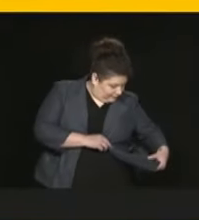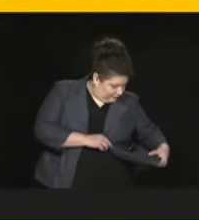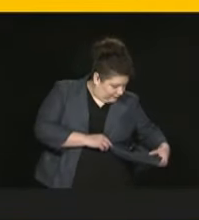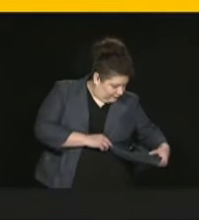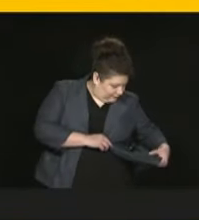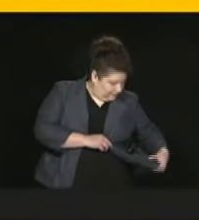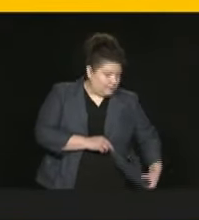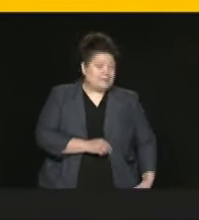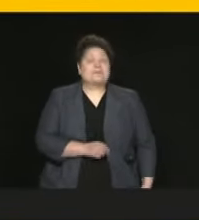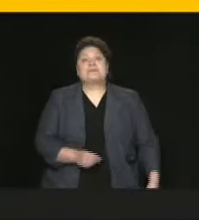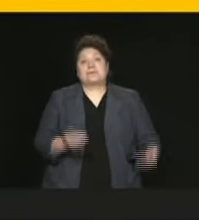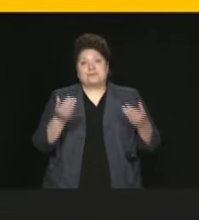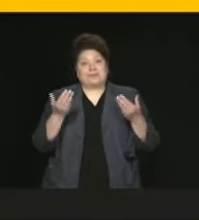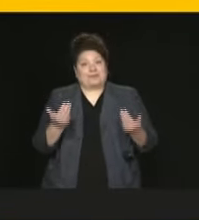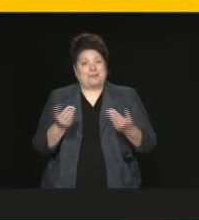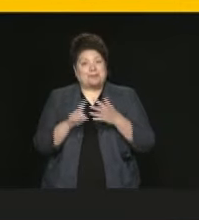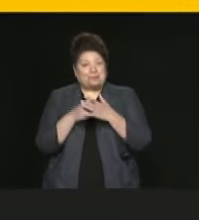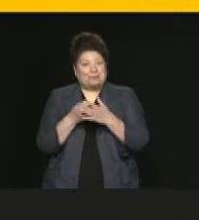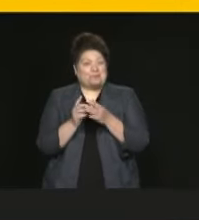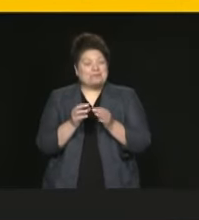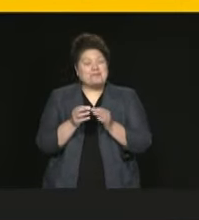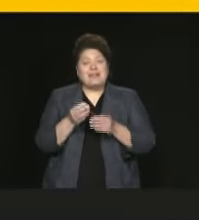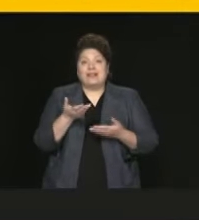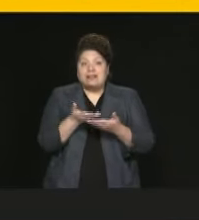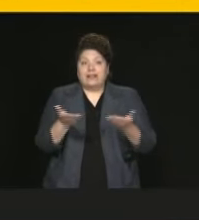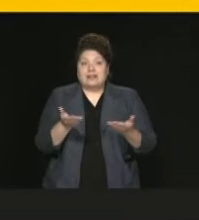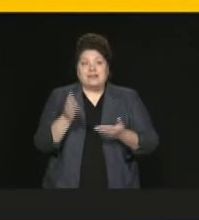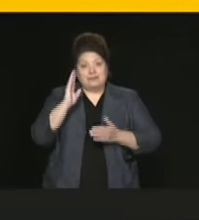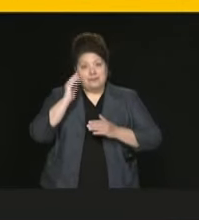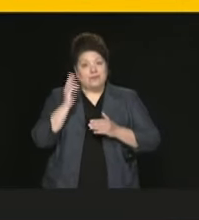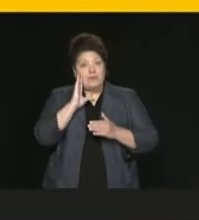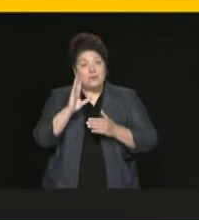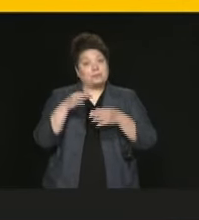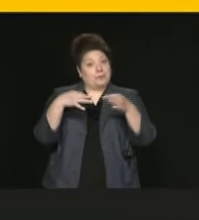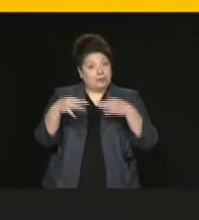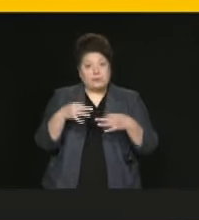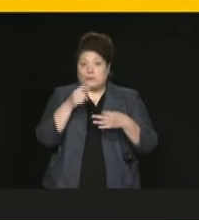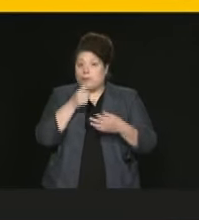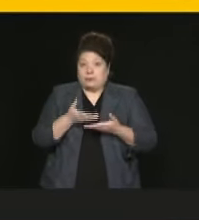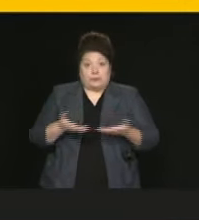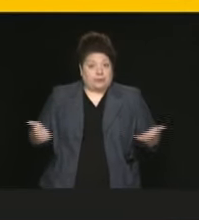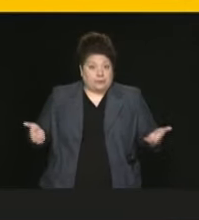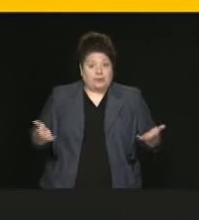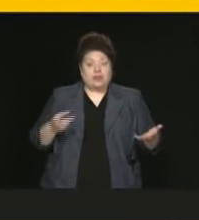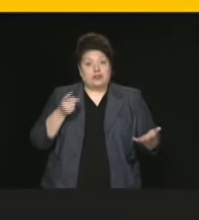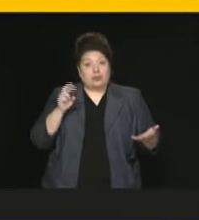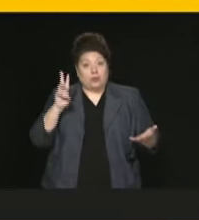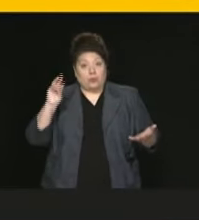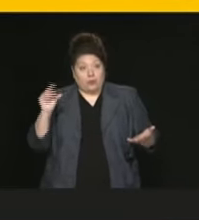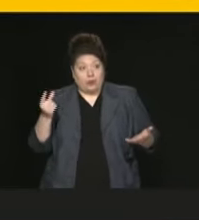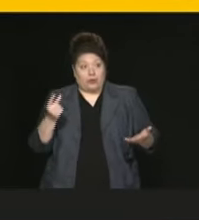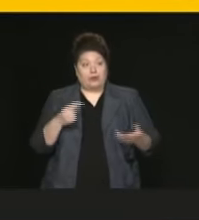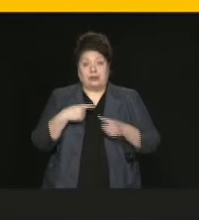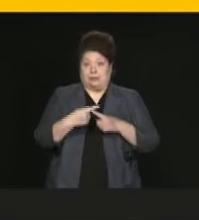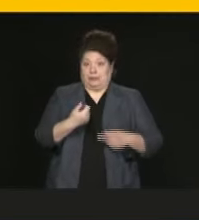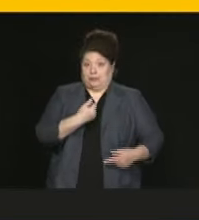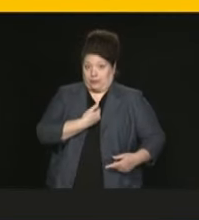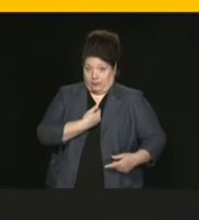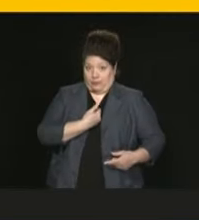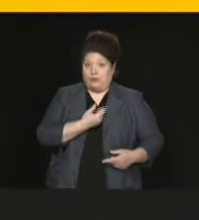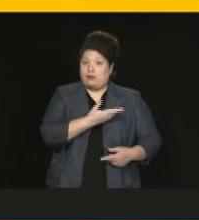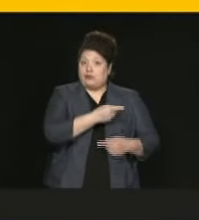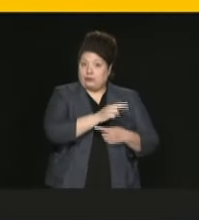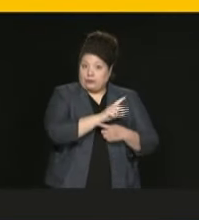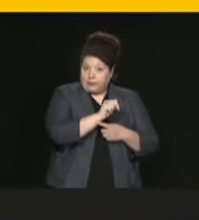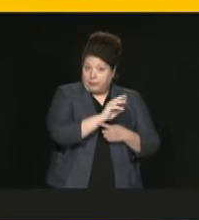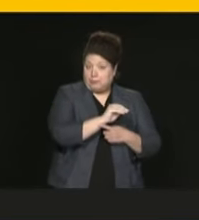in. As well as myself. Without further ado, let's begin with the update in English